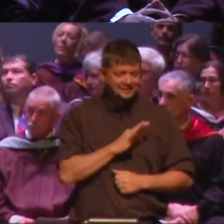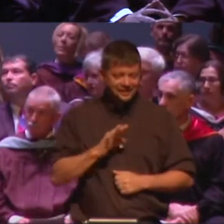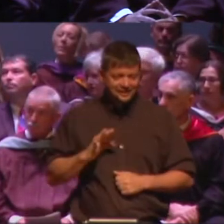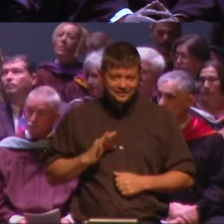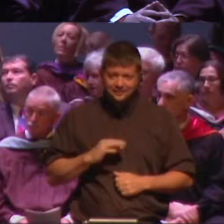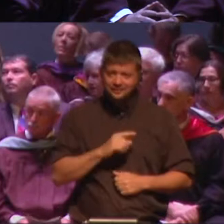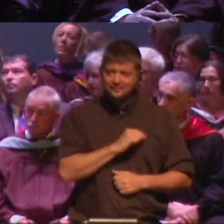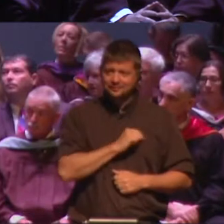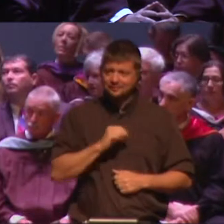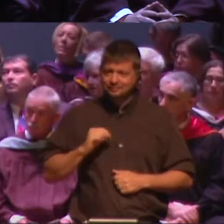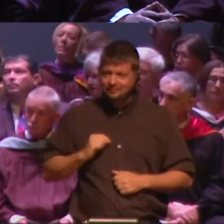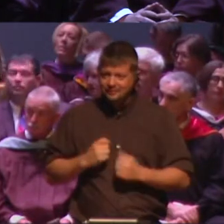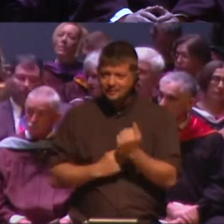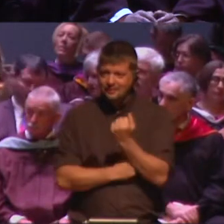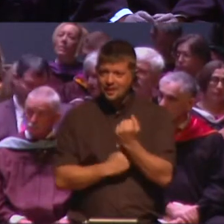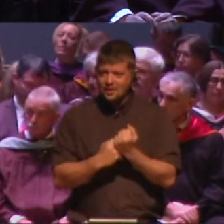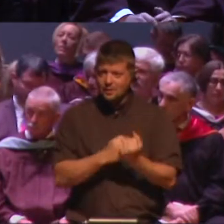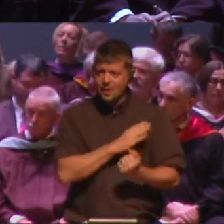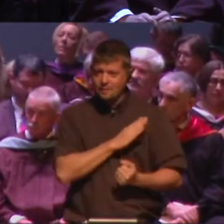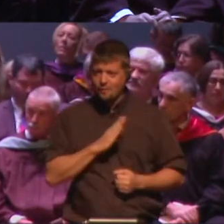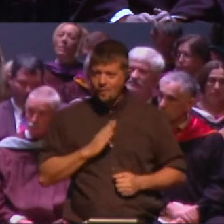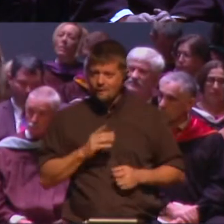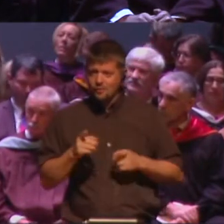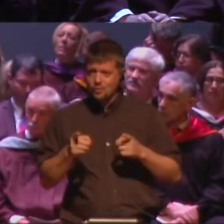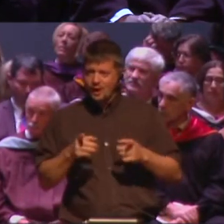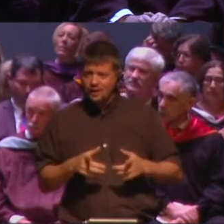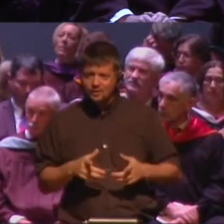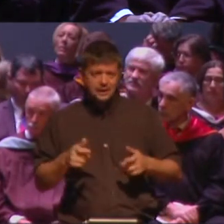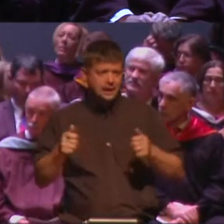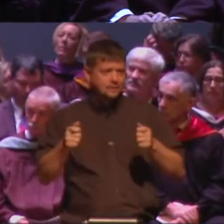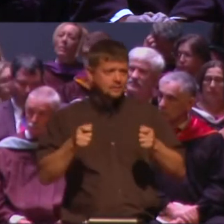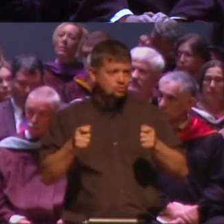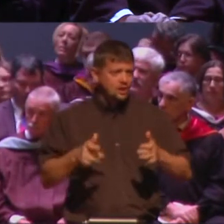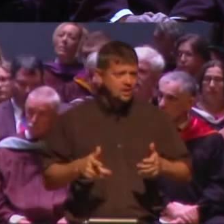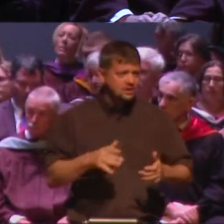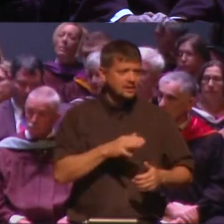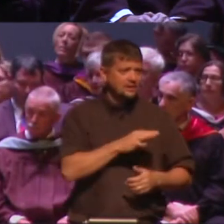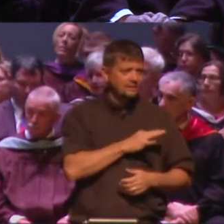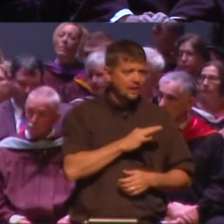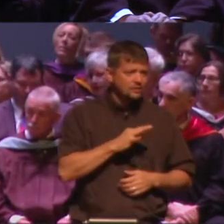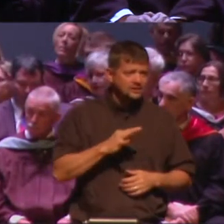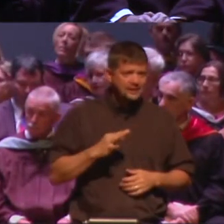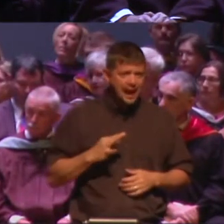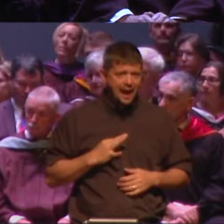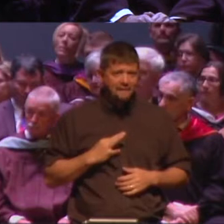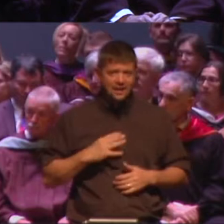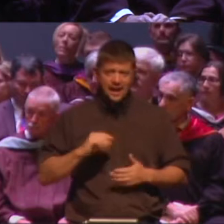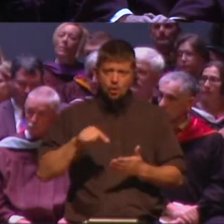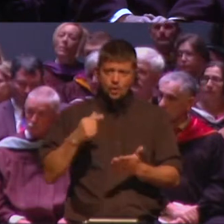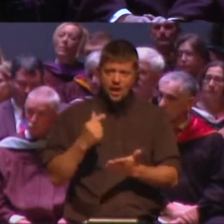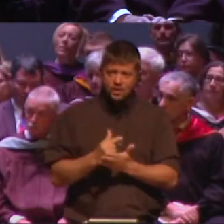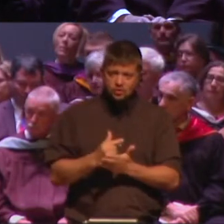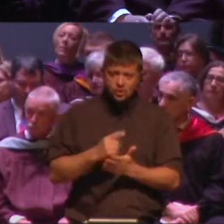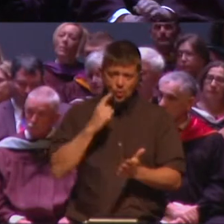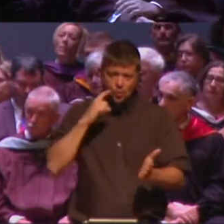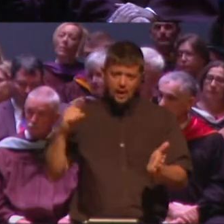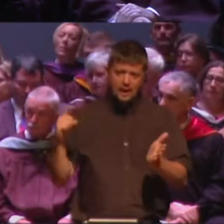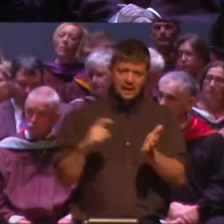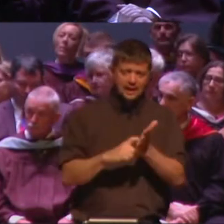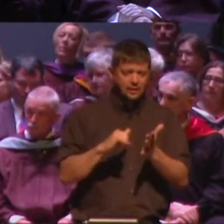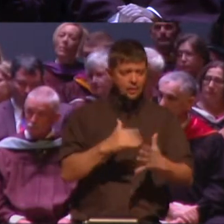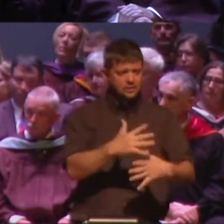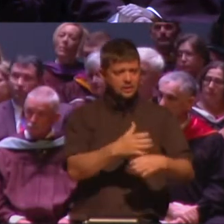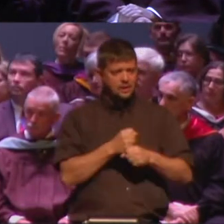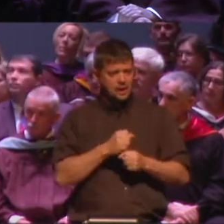trustees, Foundation Board of Directors, administration, faculty, staff, and graduates recognize the recipient